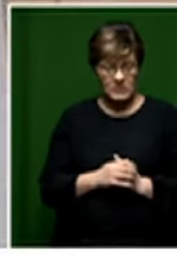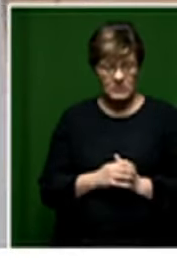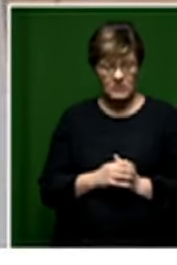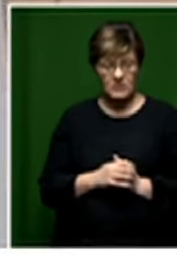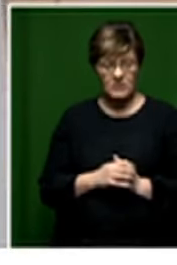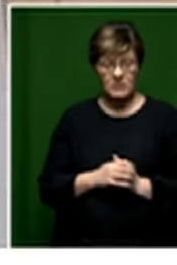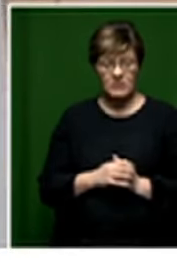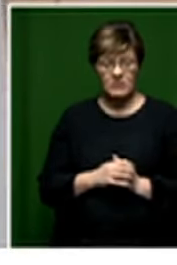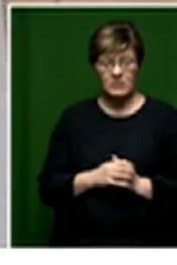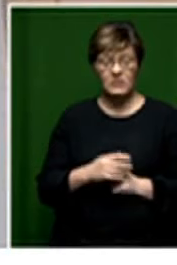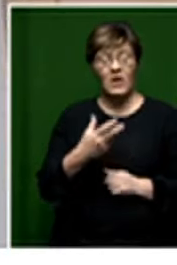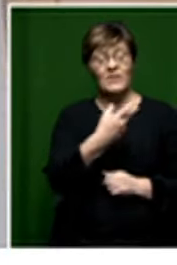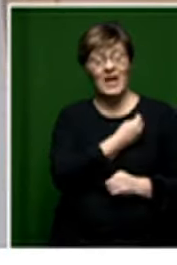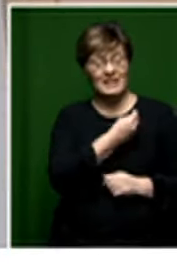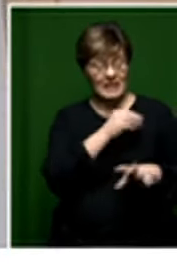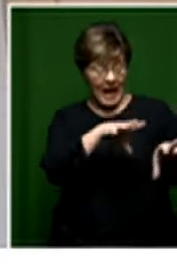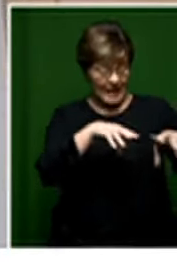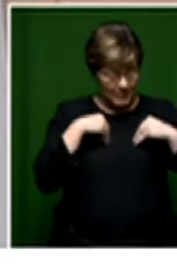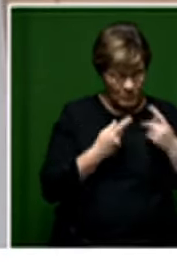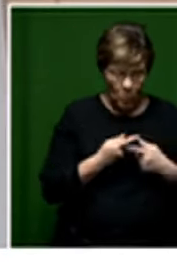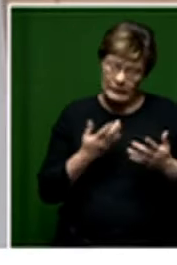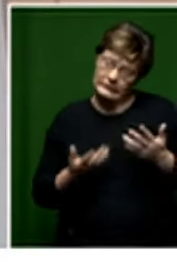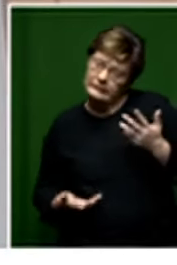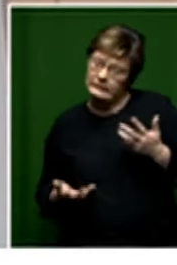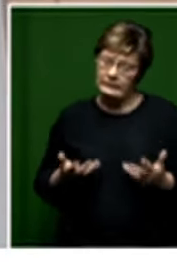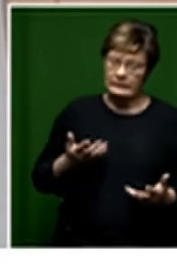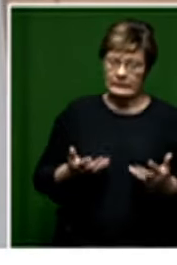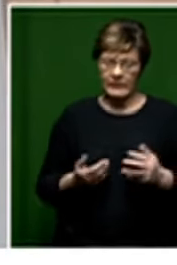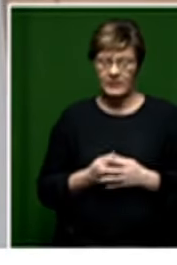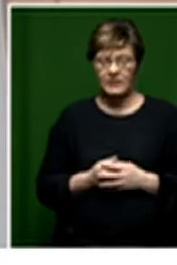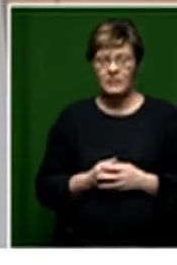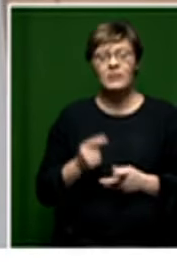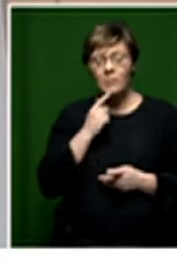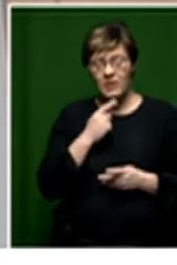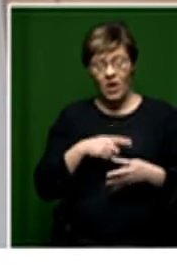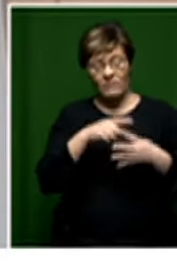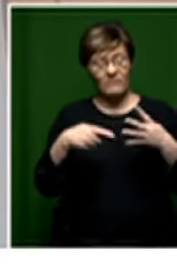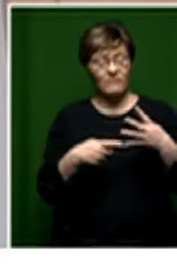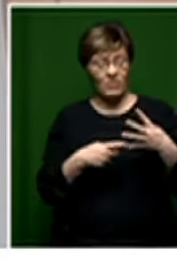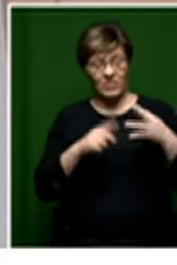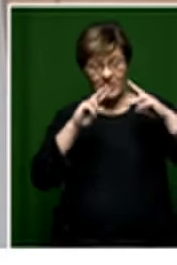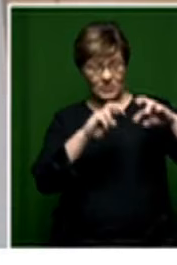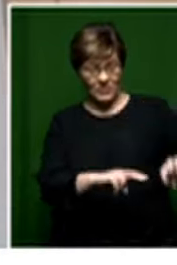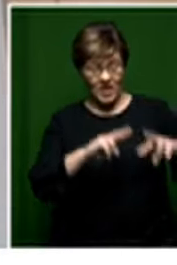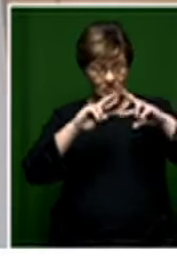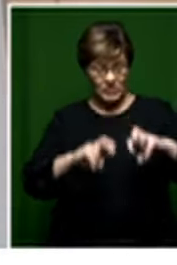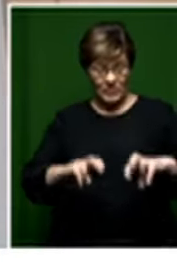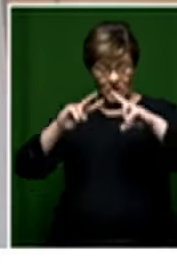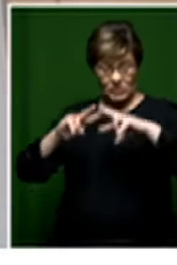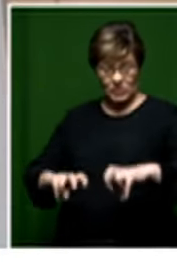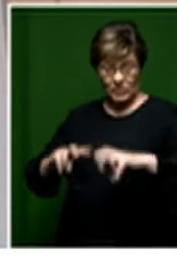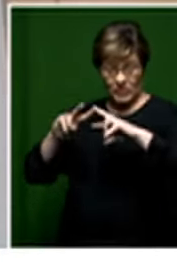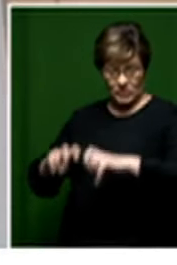around vaccine acceptance and hesitancy. And this was the fourth round of our survey, which was conducted